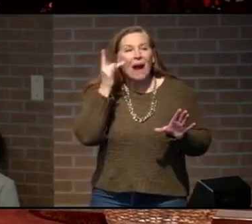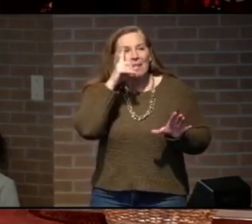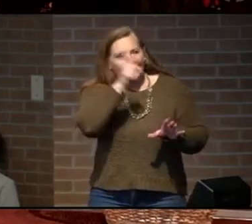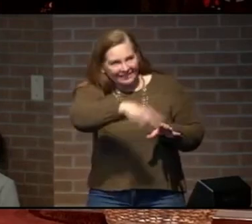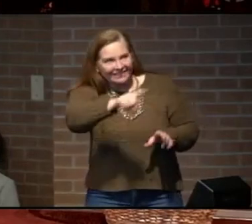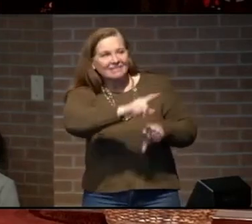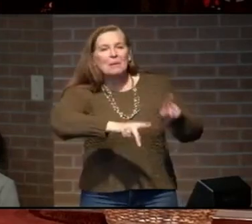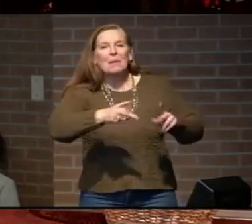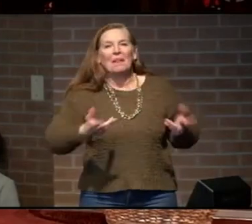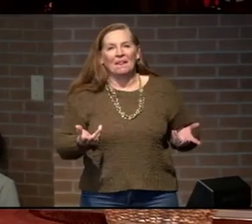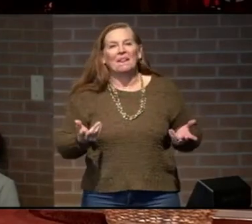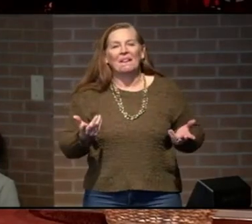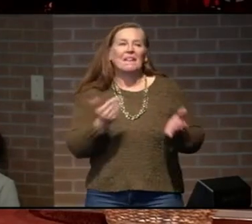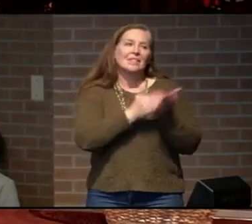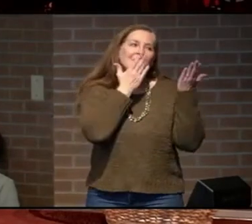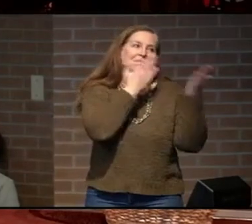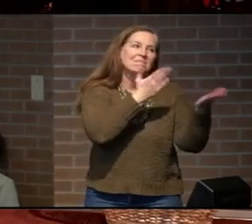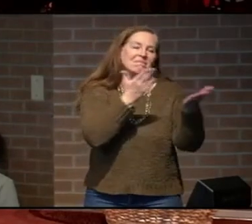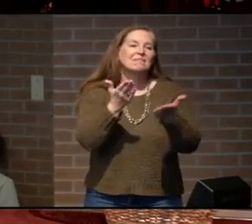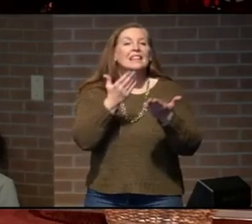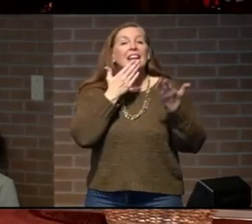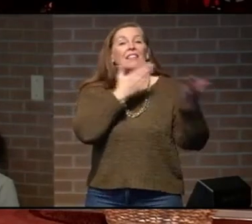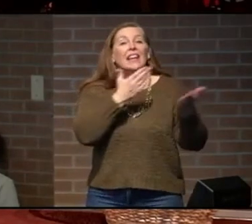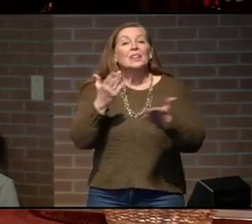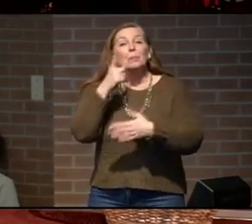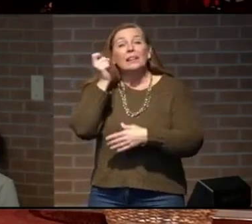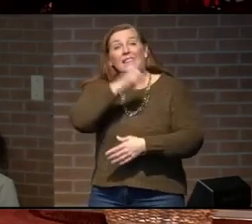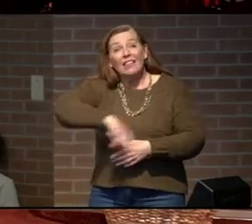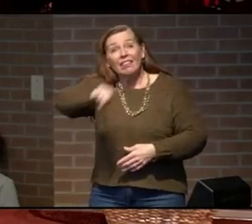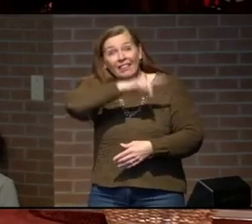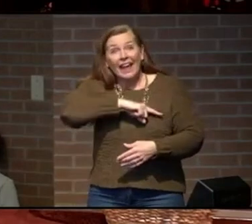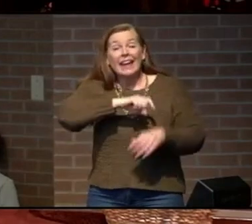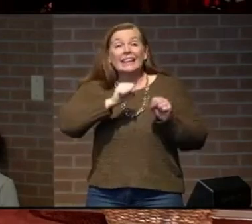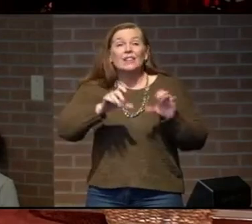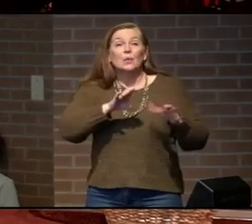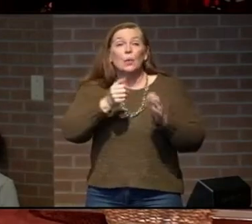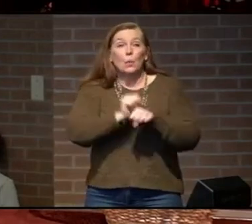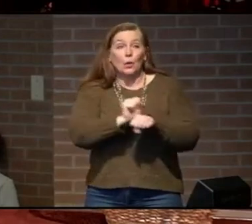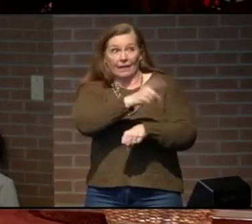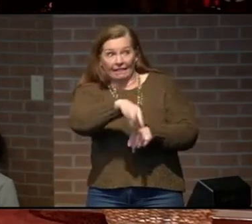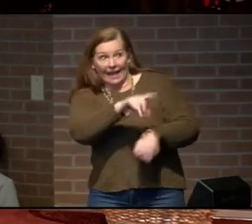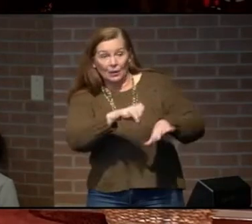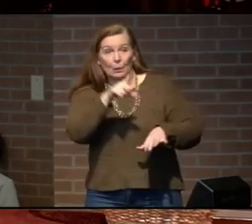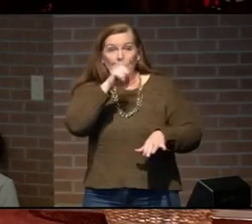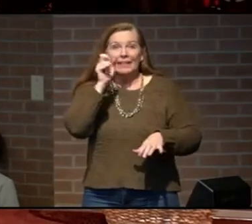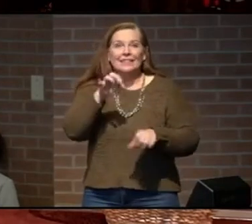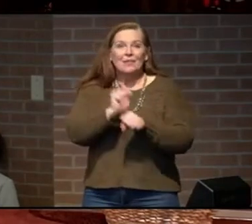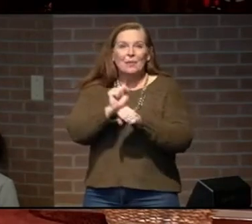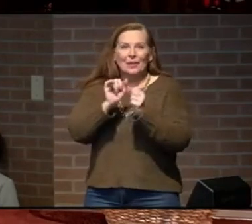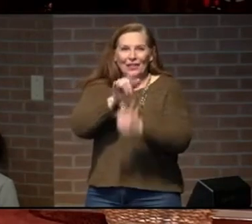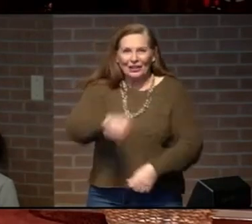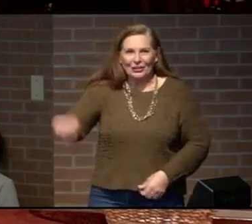people. So, again, thank you. And thank you because they get to do the work that they do because of the work that